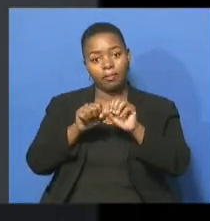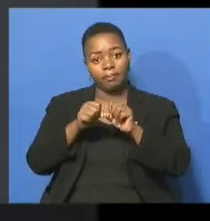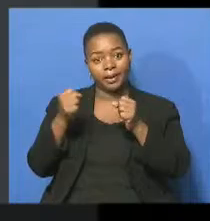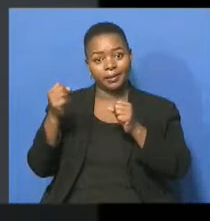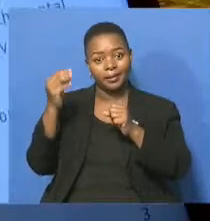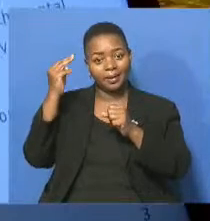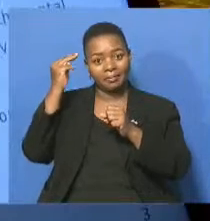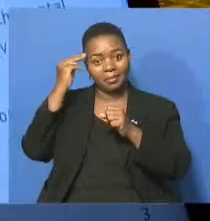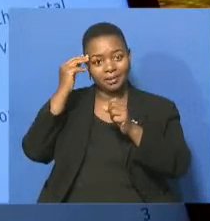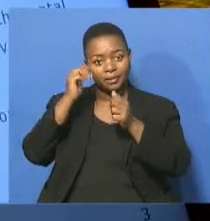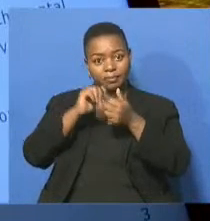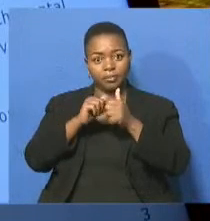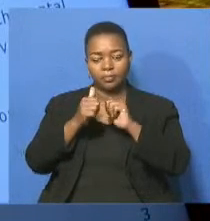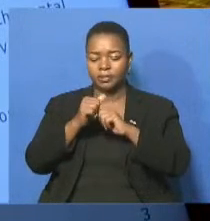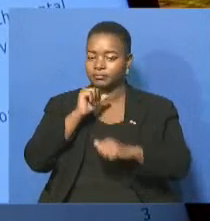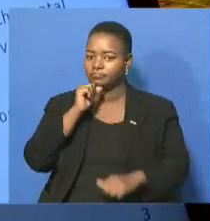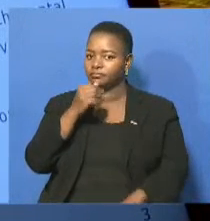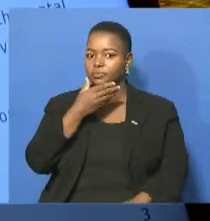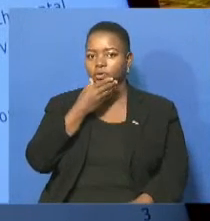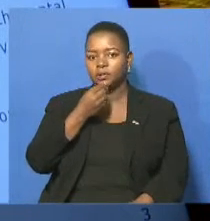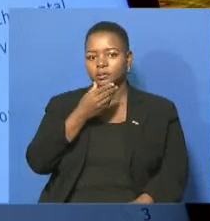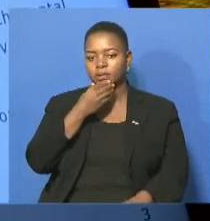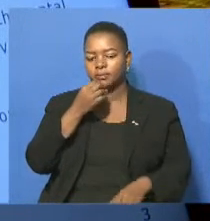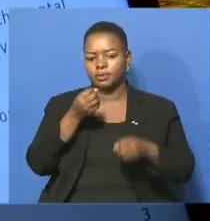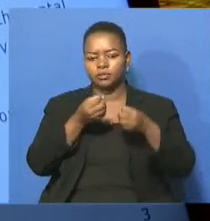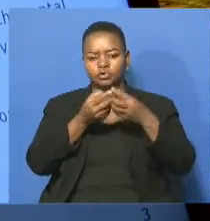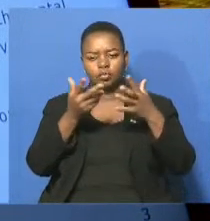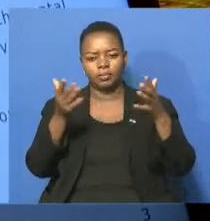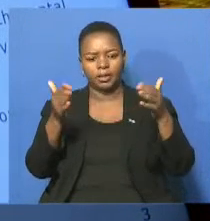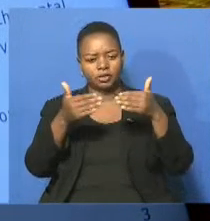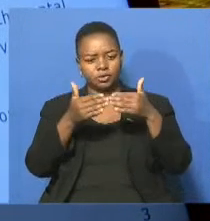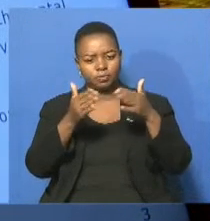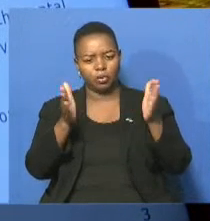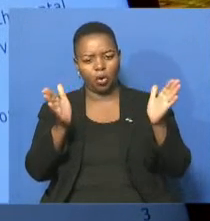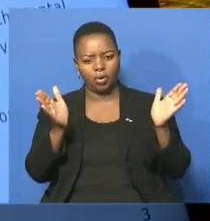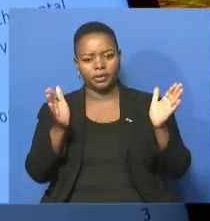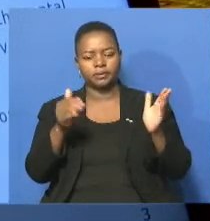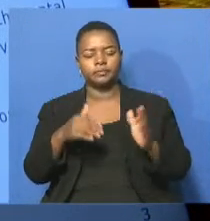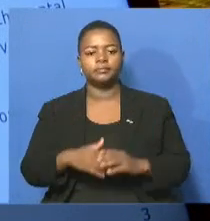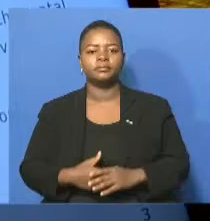one. It's quite complex.